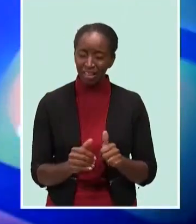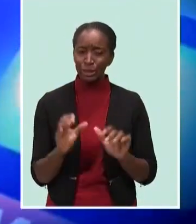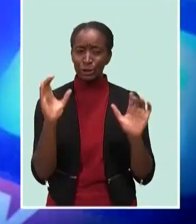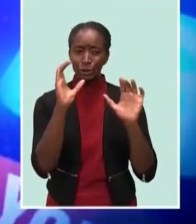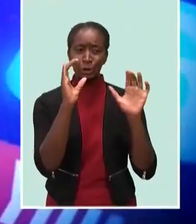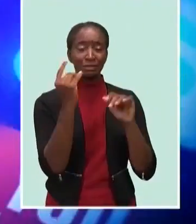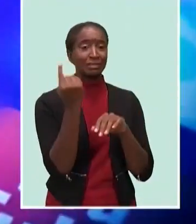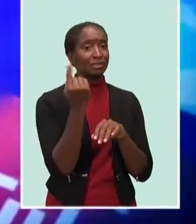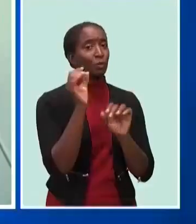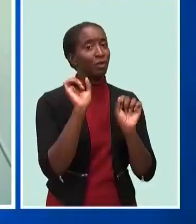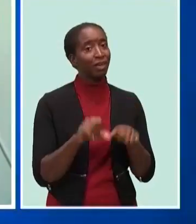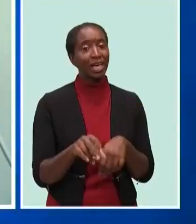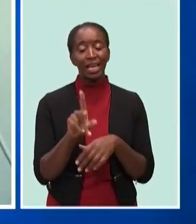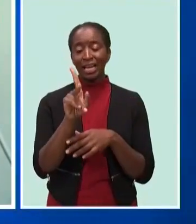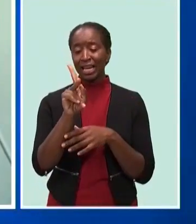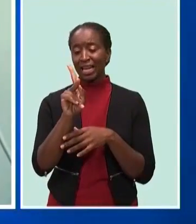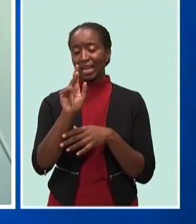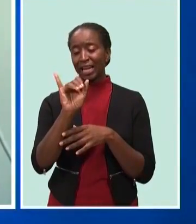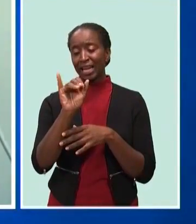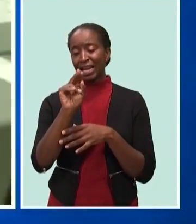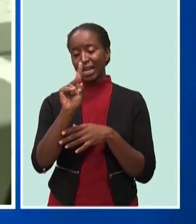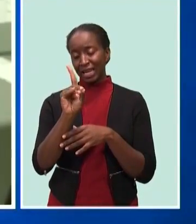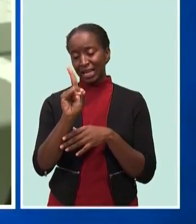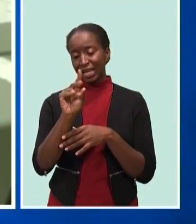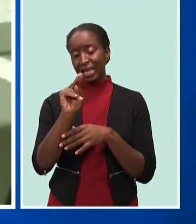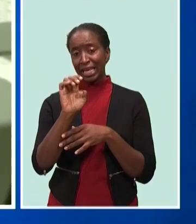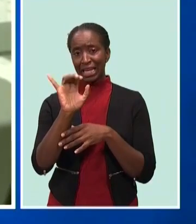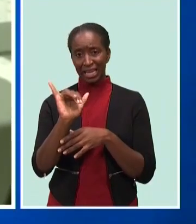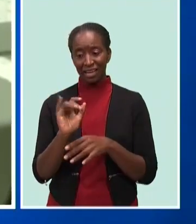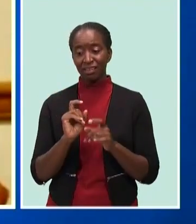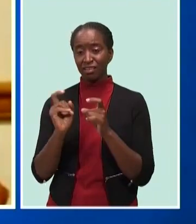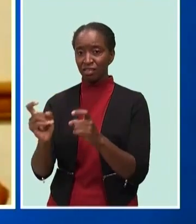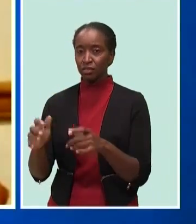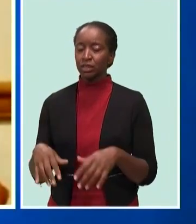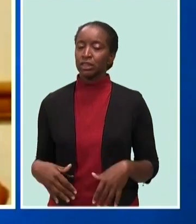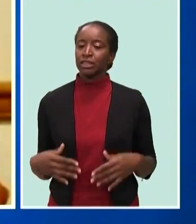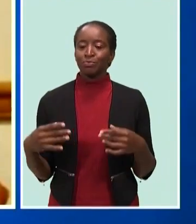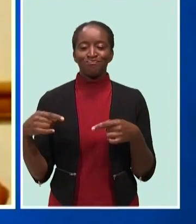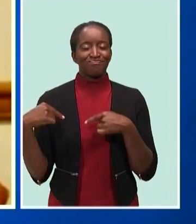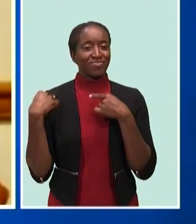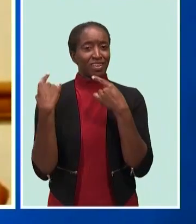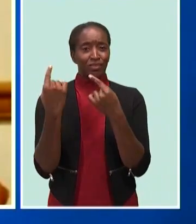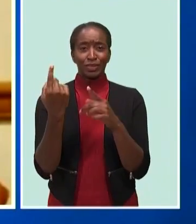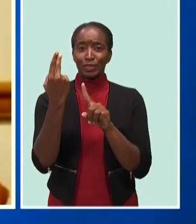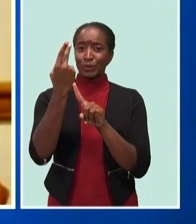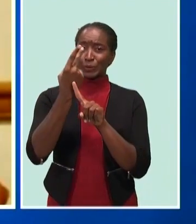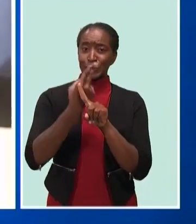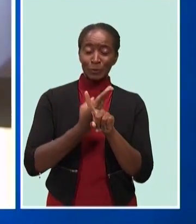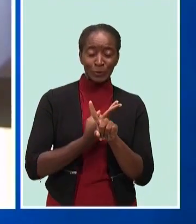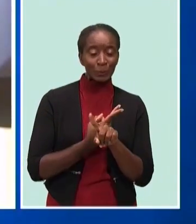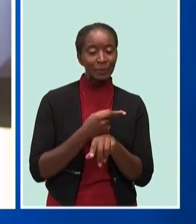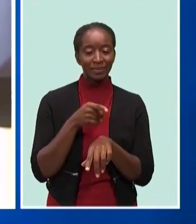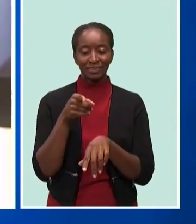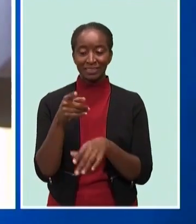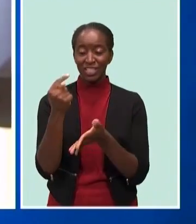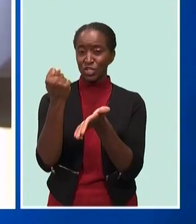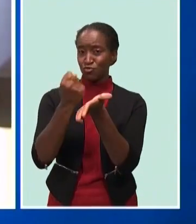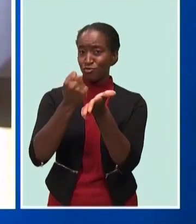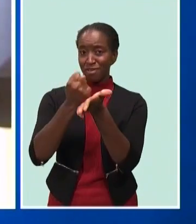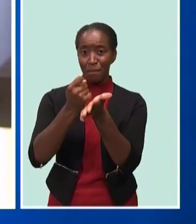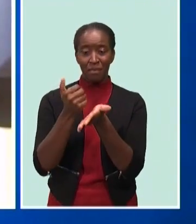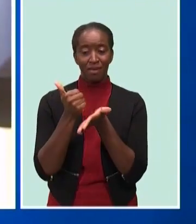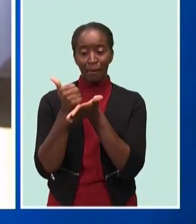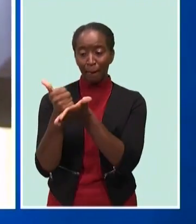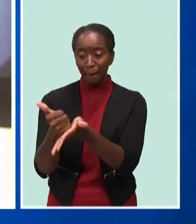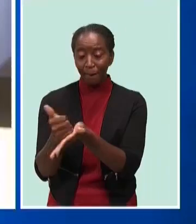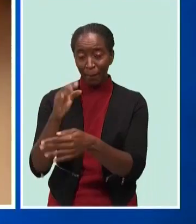donor. In the last few months, these treatments haven't been enough. They need to find a new kidney as soon as possible. He's already at